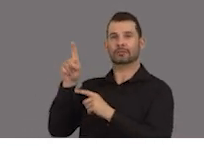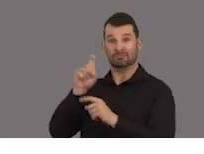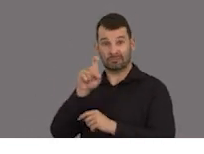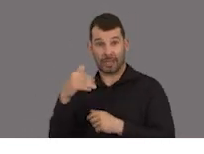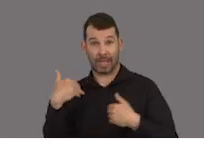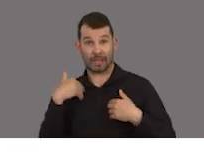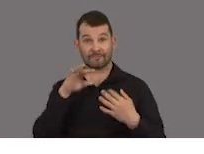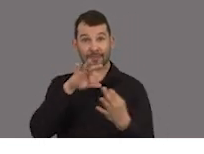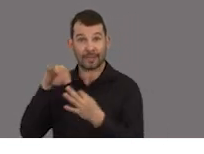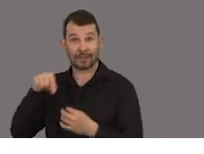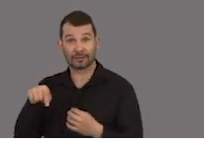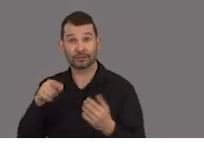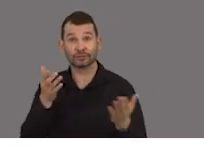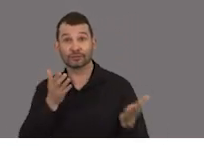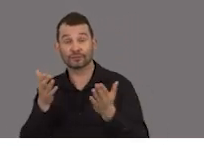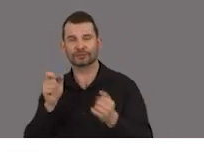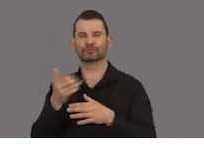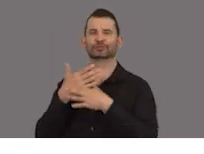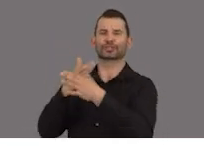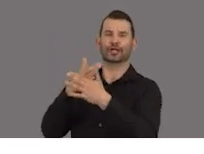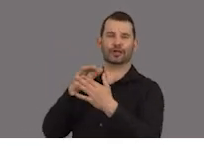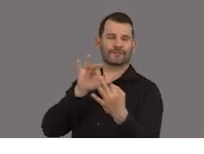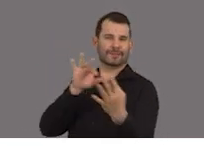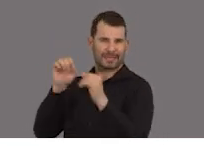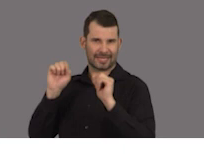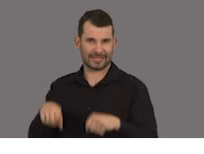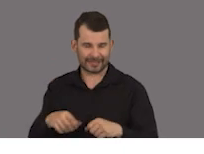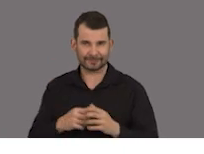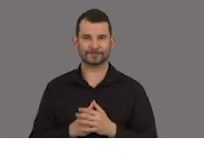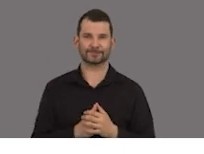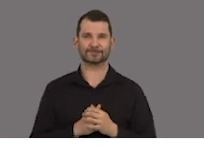have feedback about this service?" to share feedback.